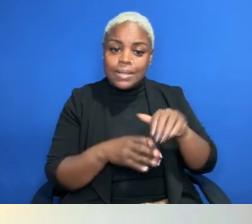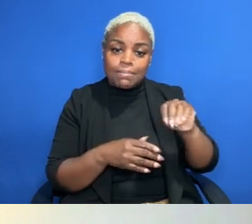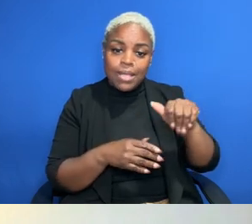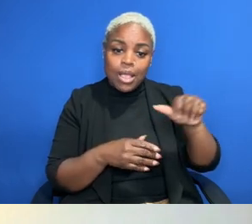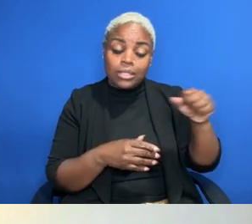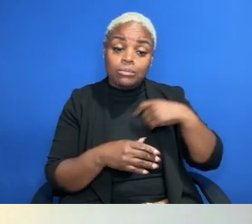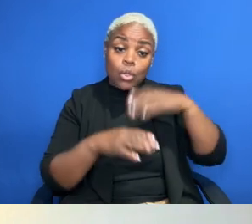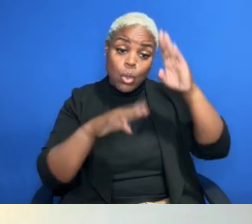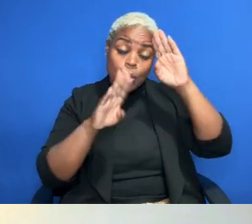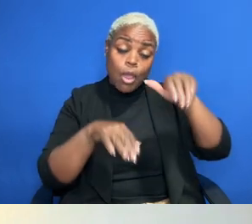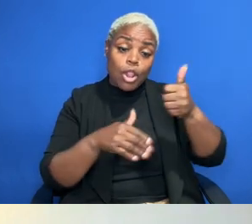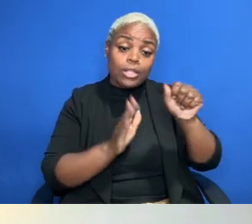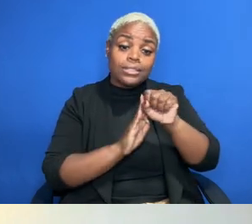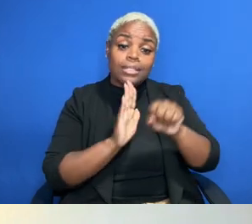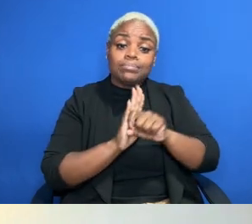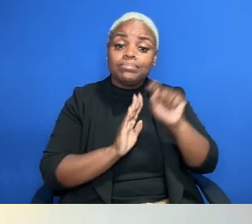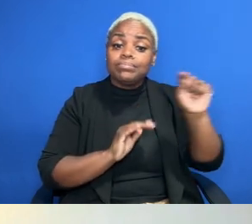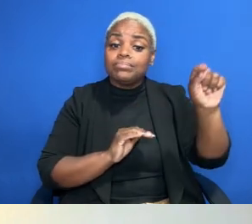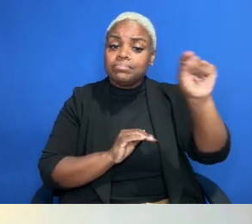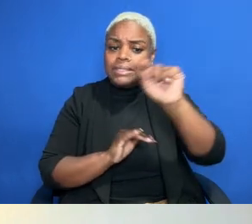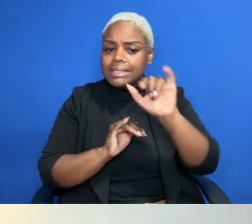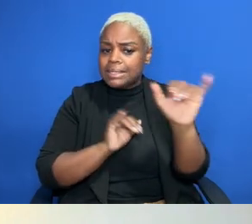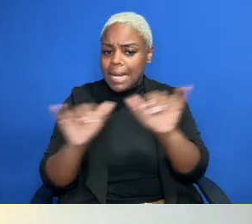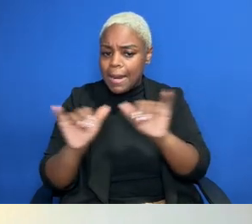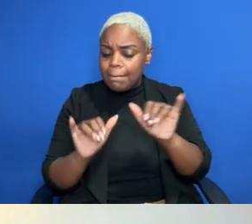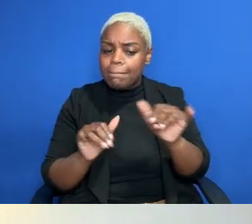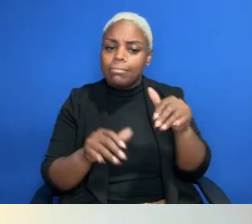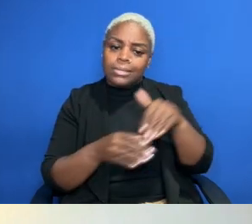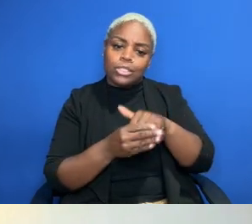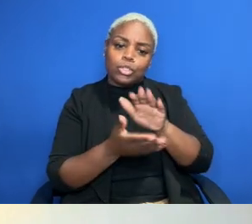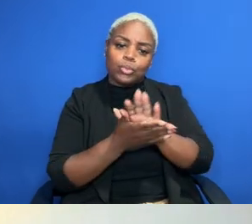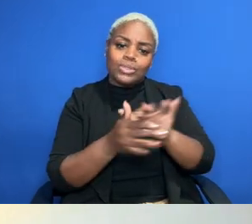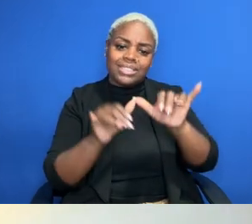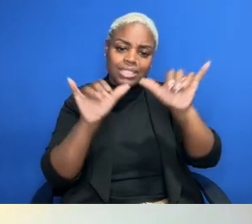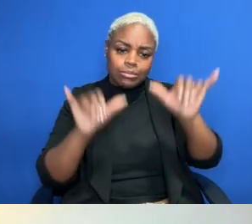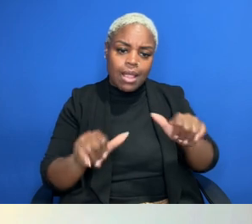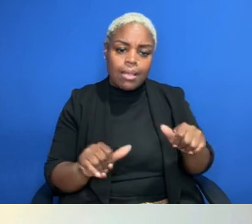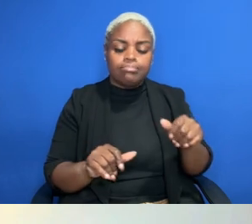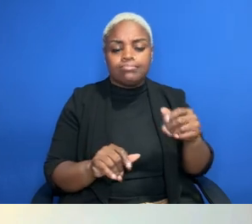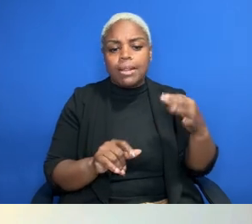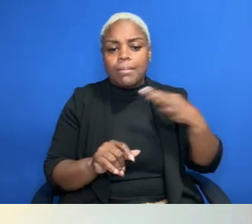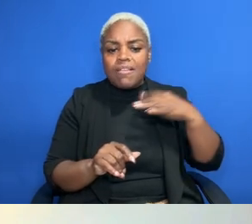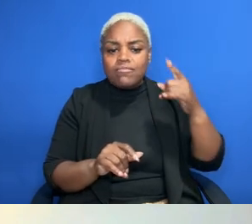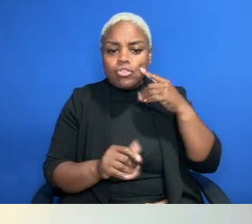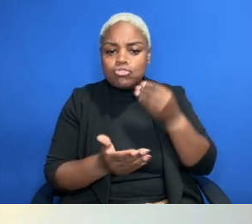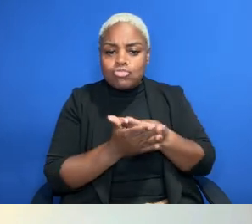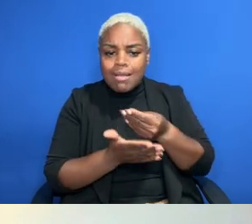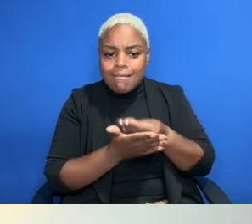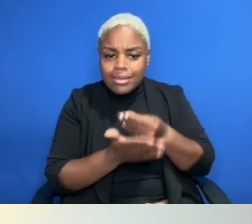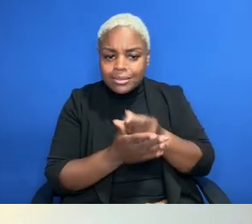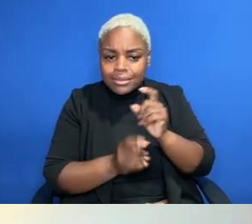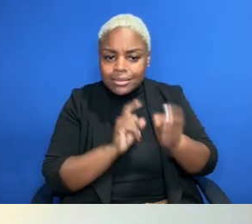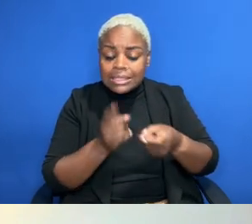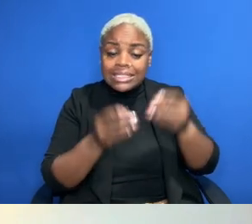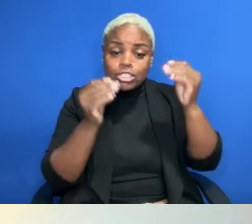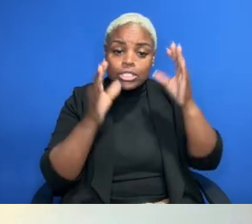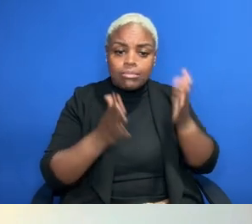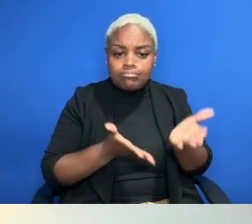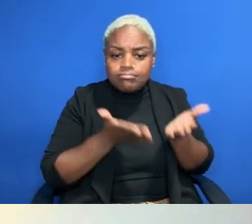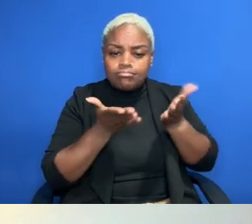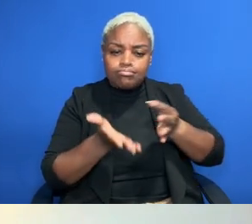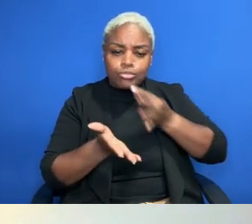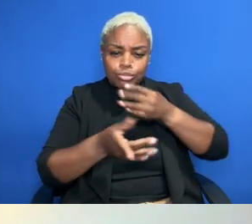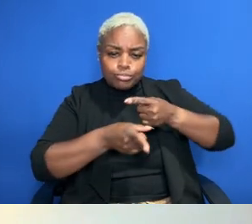available here in Massachusetts. And I'm hoping other states do this as well, so that school systems can apply for grants to help retrain their